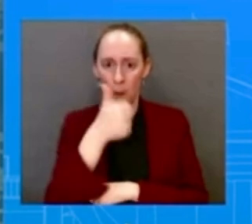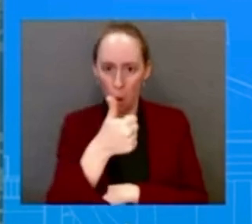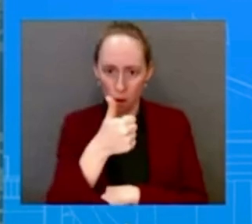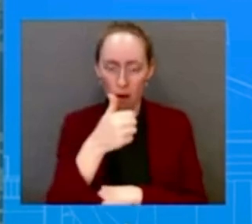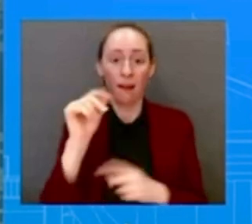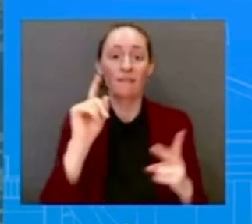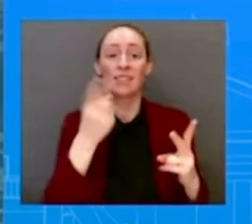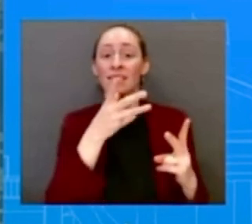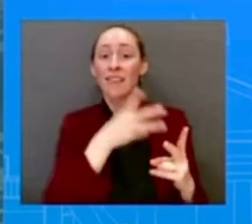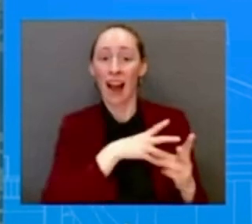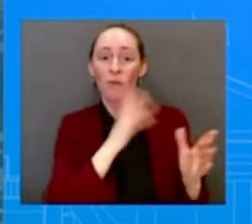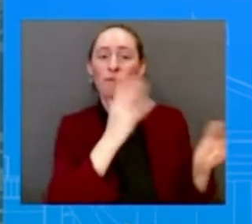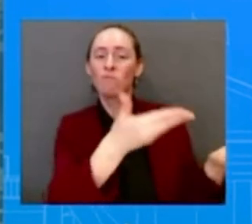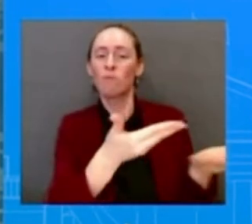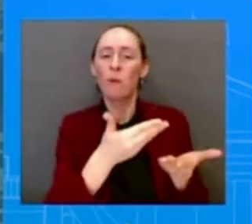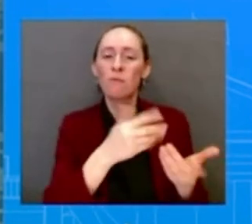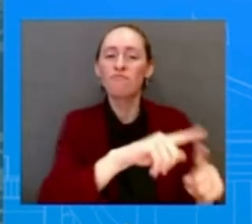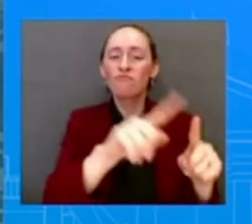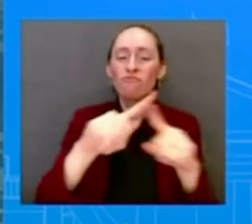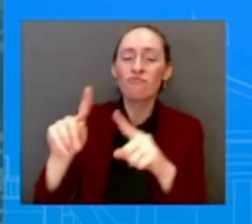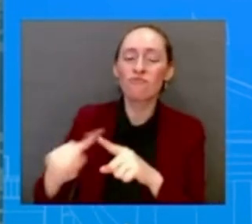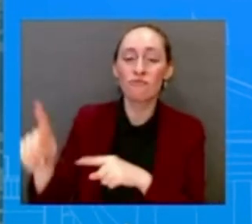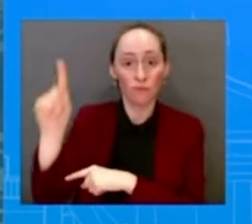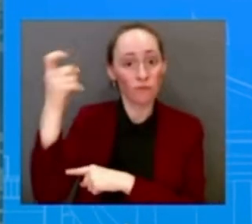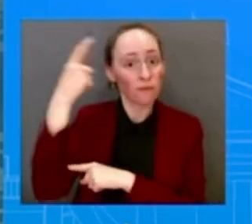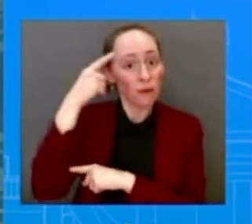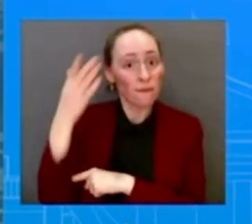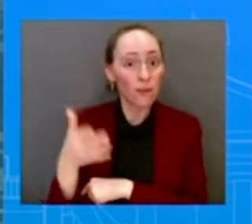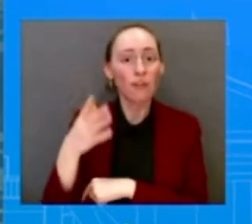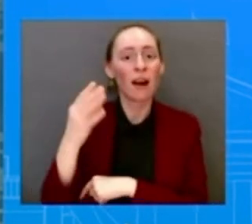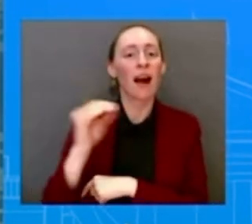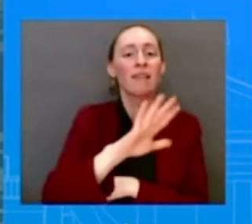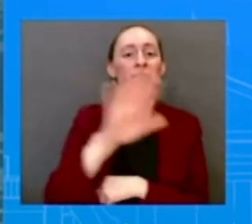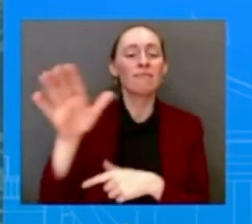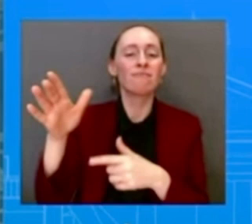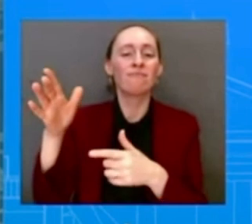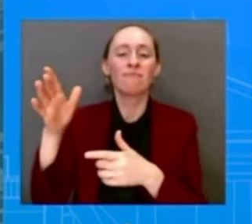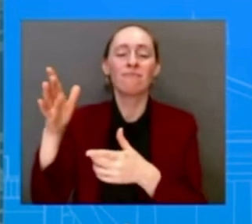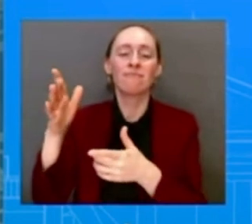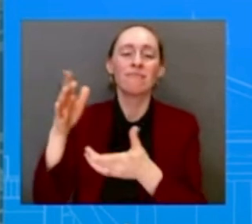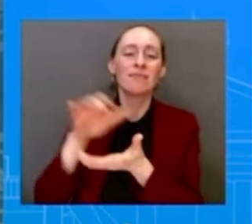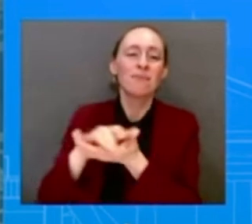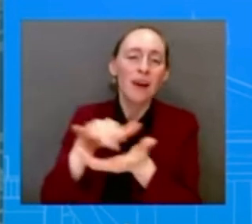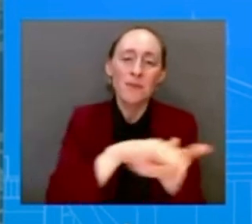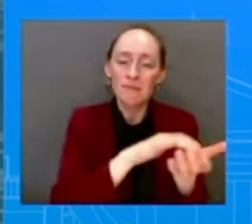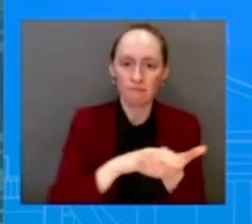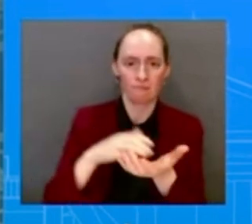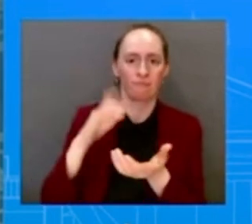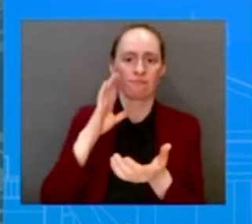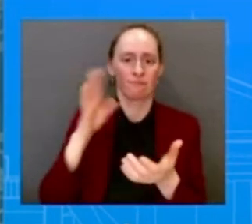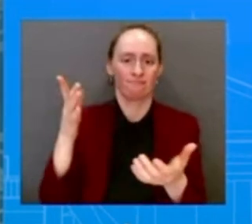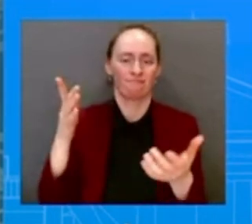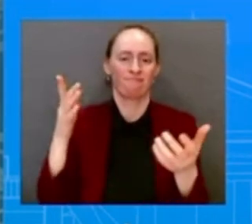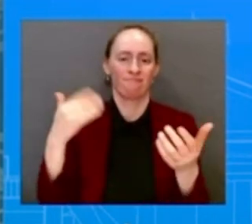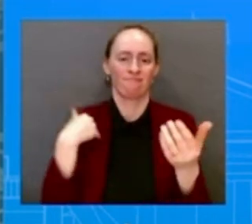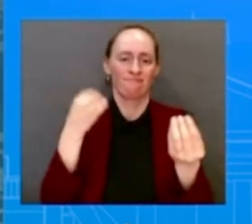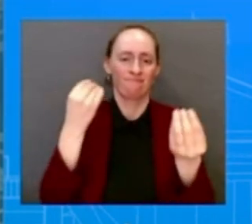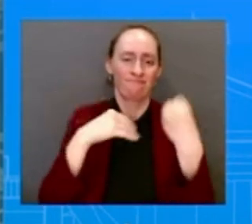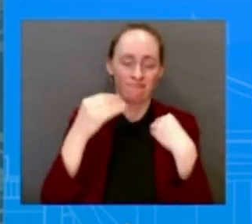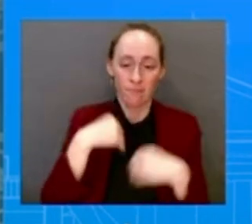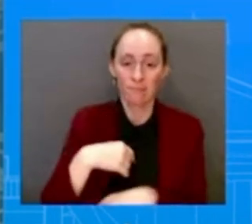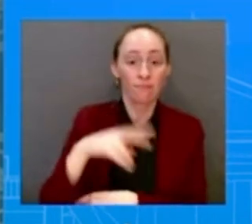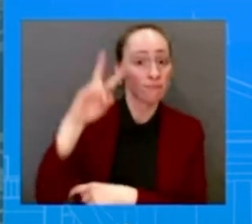a black tie dinner at the White House. The vice president and the second gentleman will attend. On Tuesday, the president will deliver